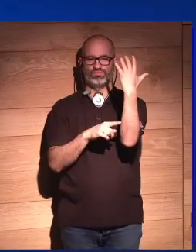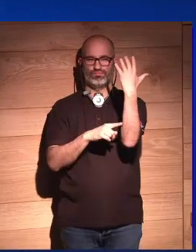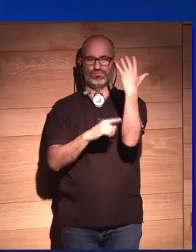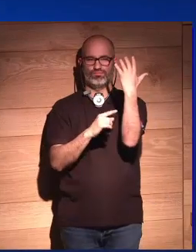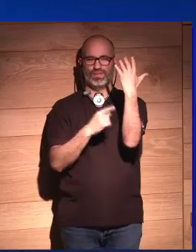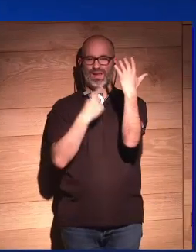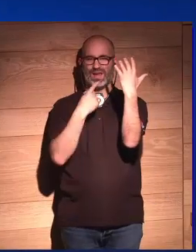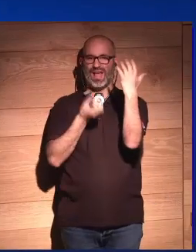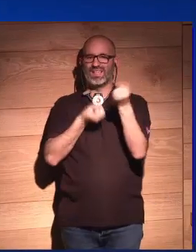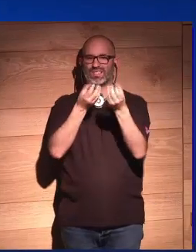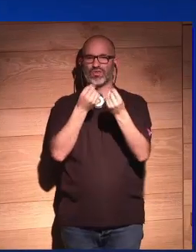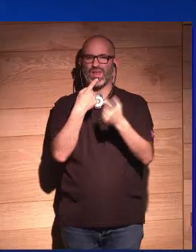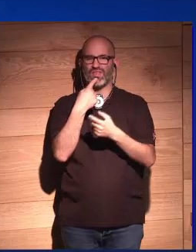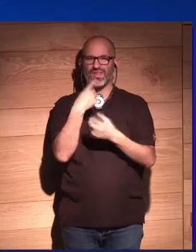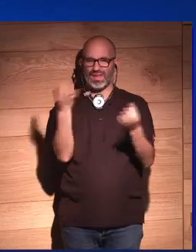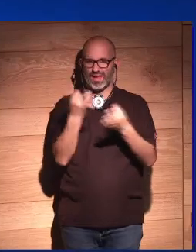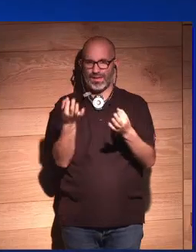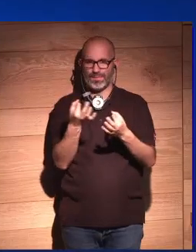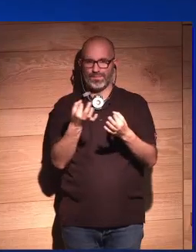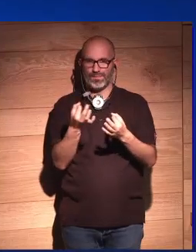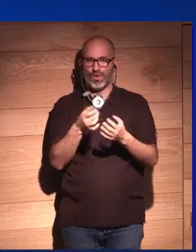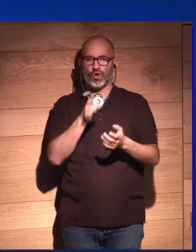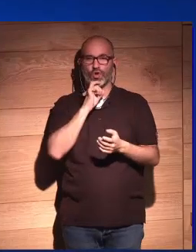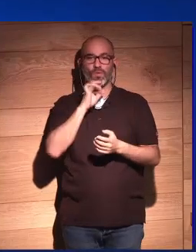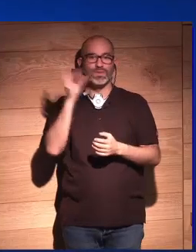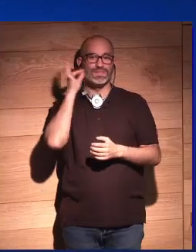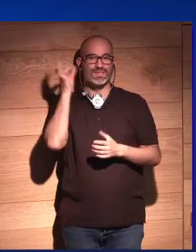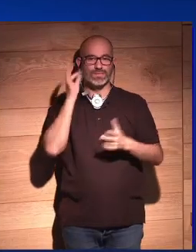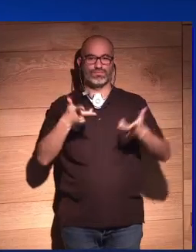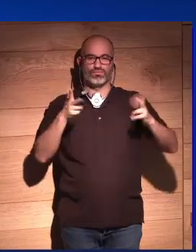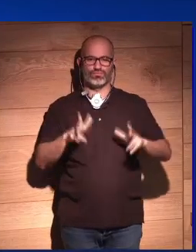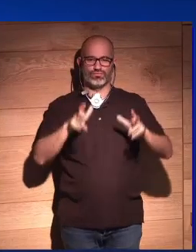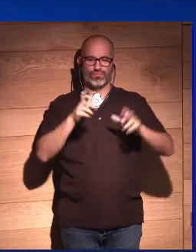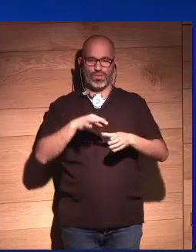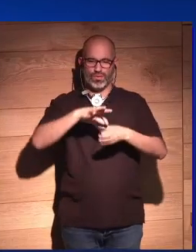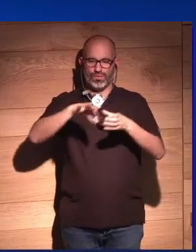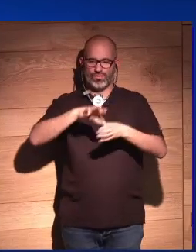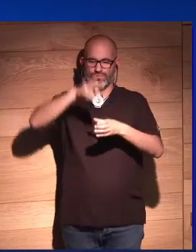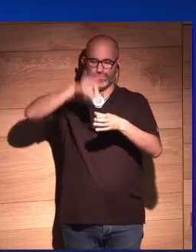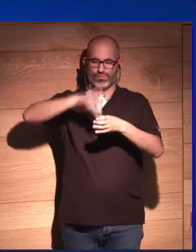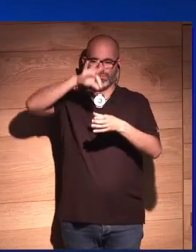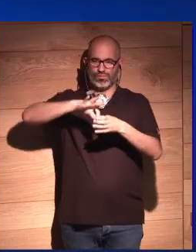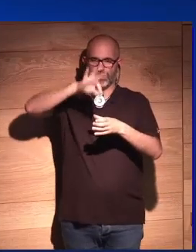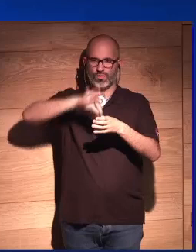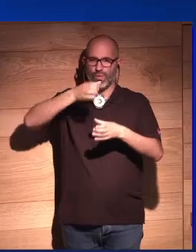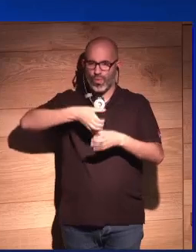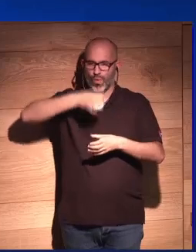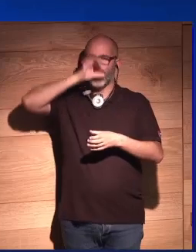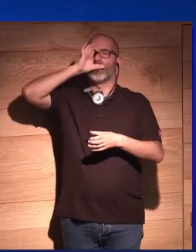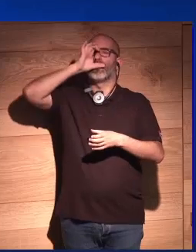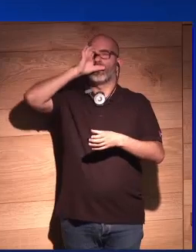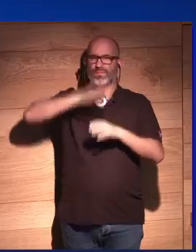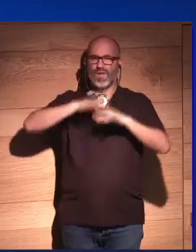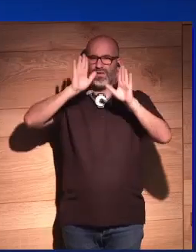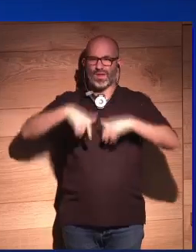taking a kind of tea that makes her feel like her body is dissolving, and that her body is